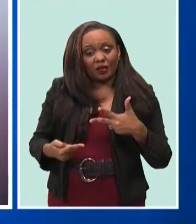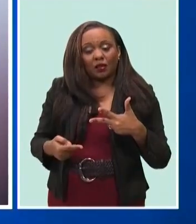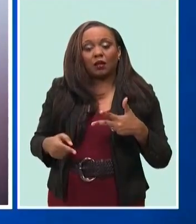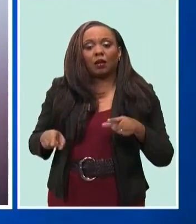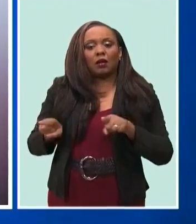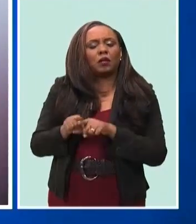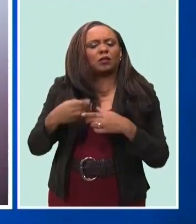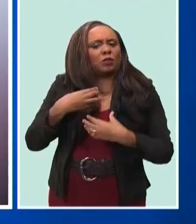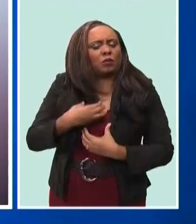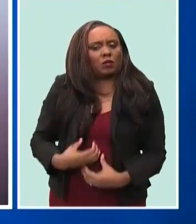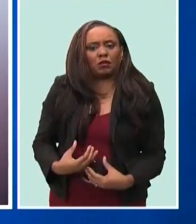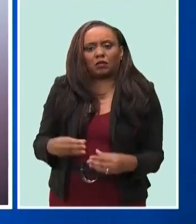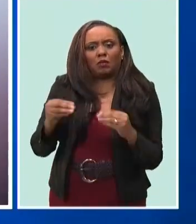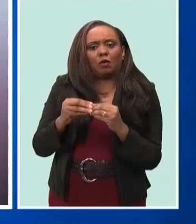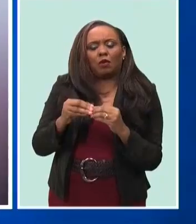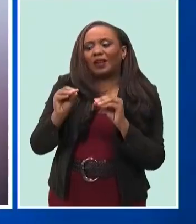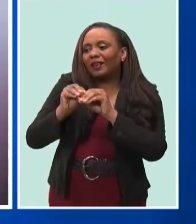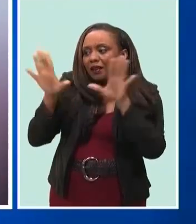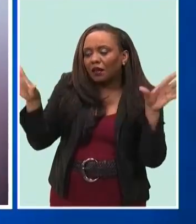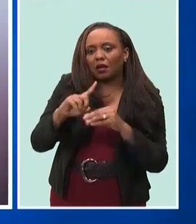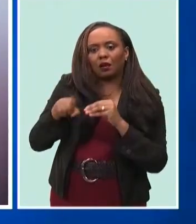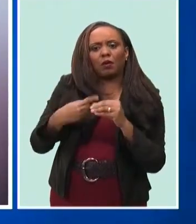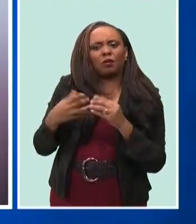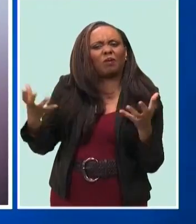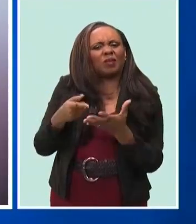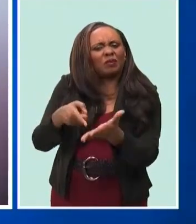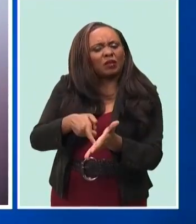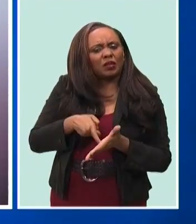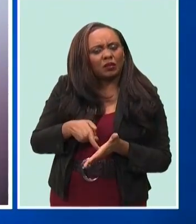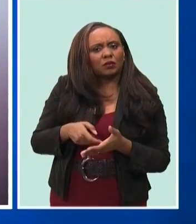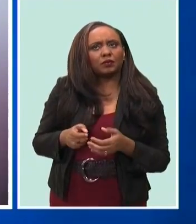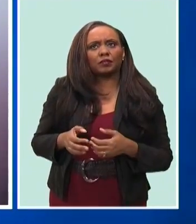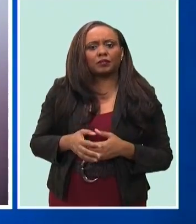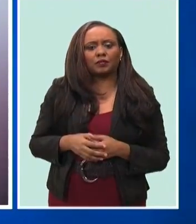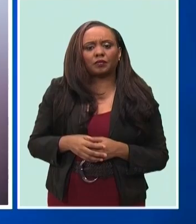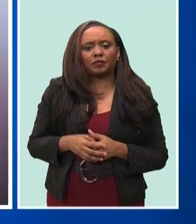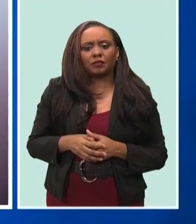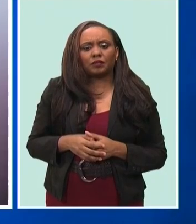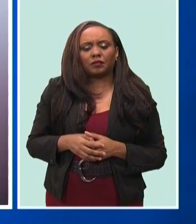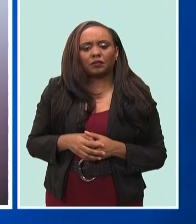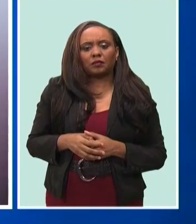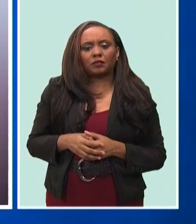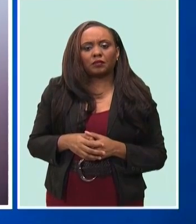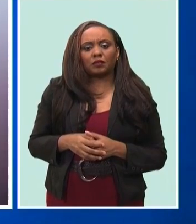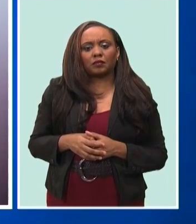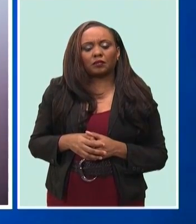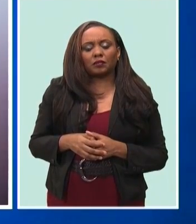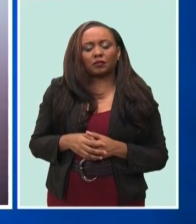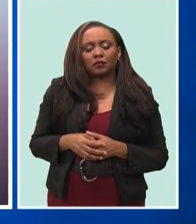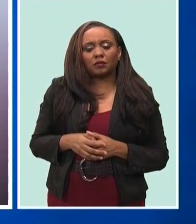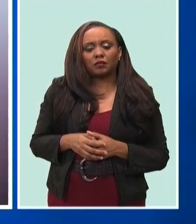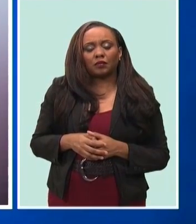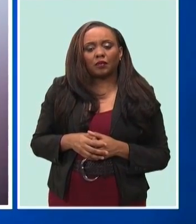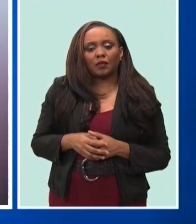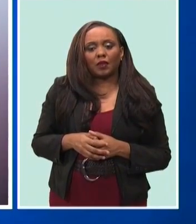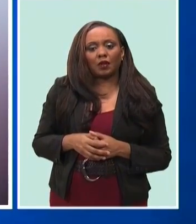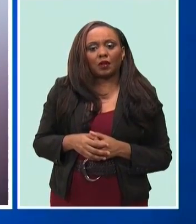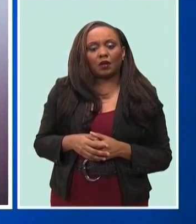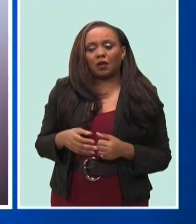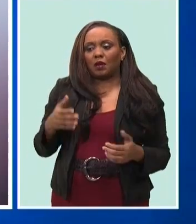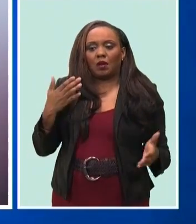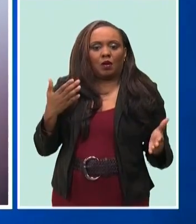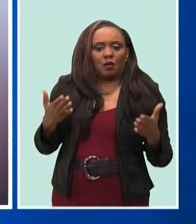wished there was more clarification about the requirements for the title. Like if Renegades win Panorama, then a small band could get Best Playing